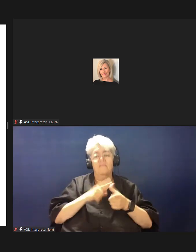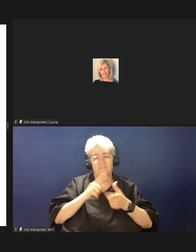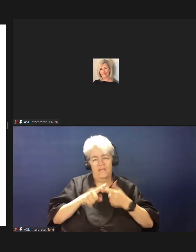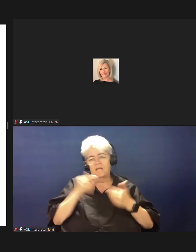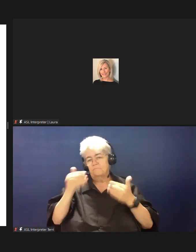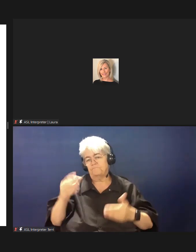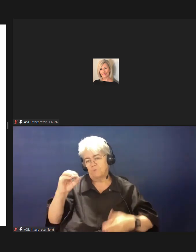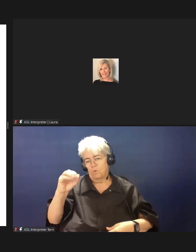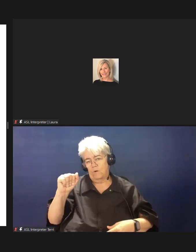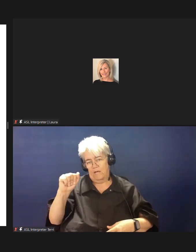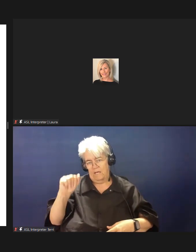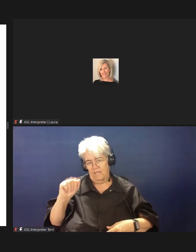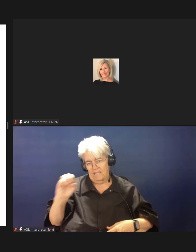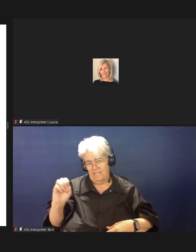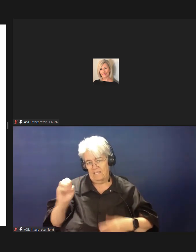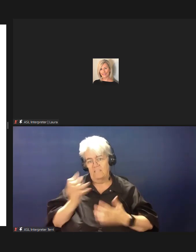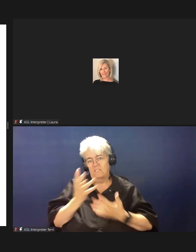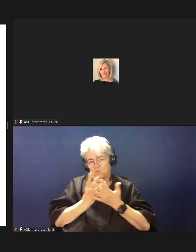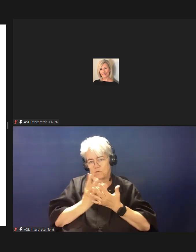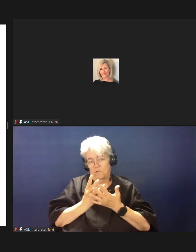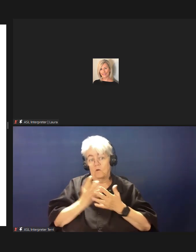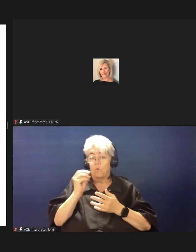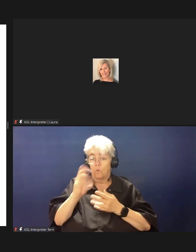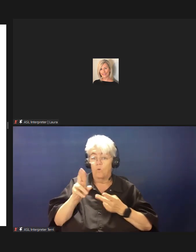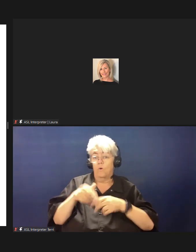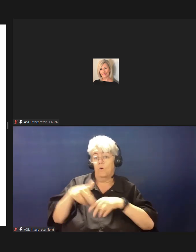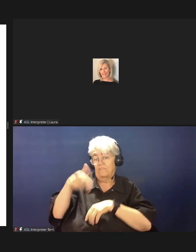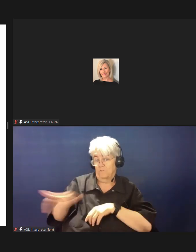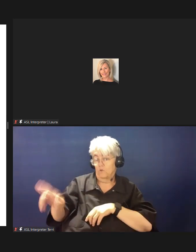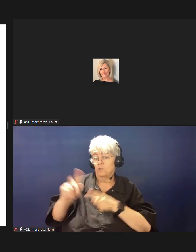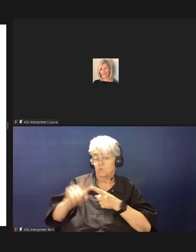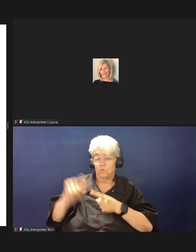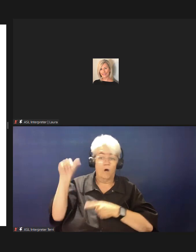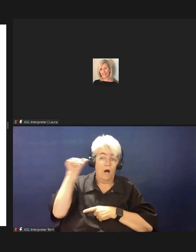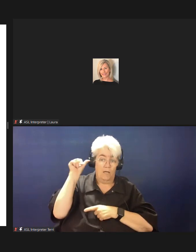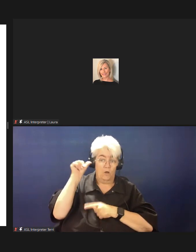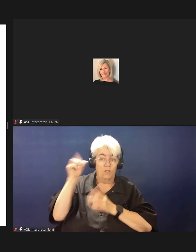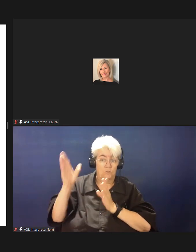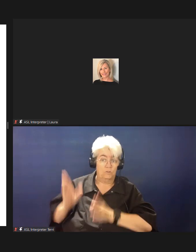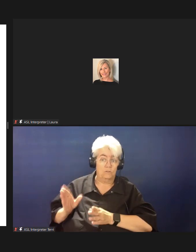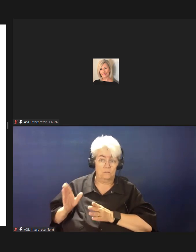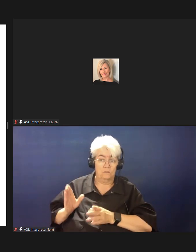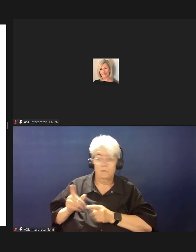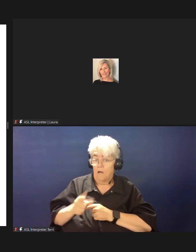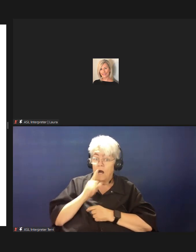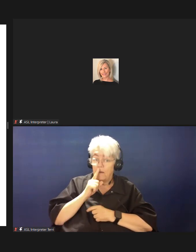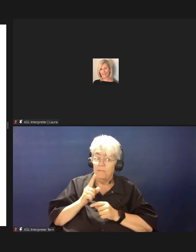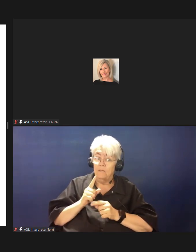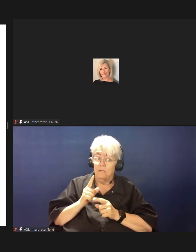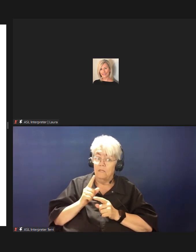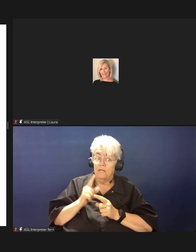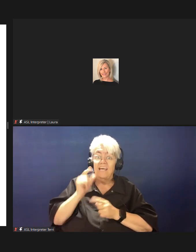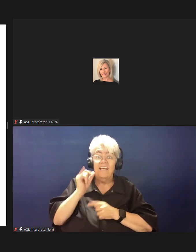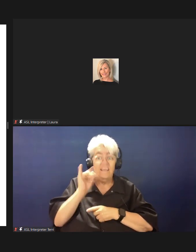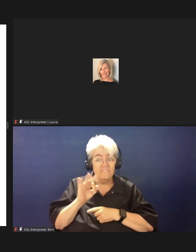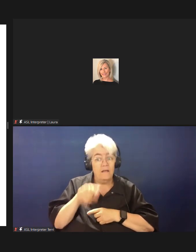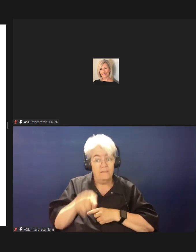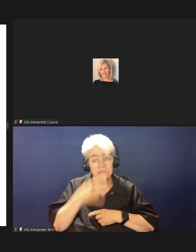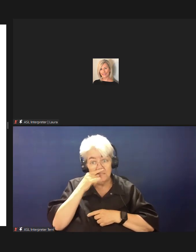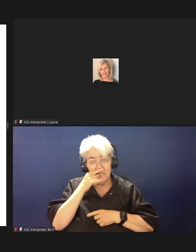or the child should be referred to an audiologist. Assuming the child is conditioned